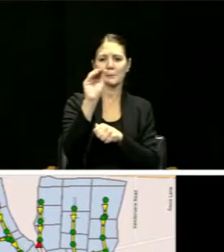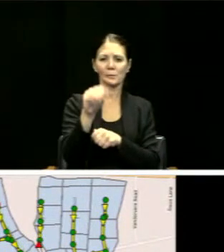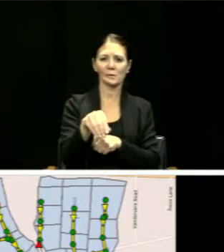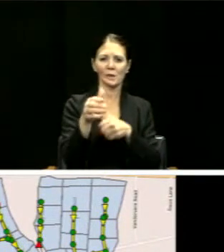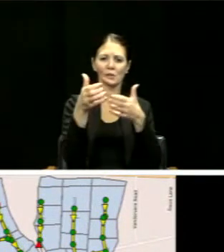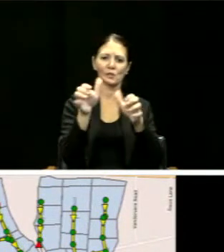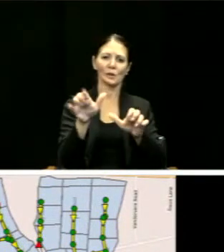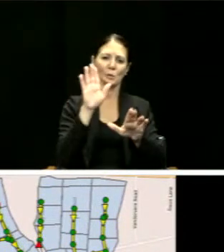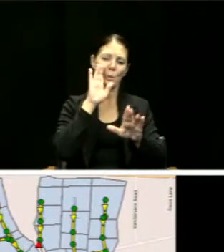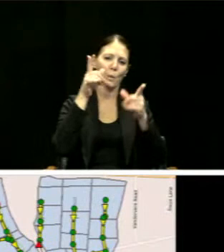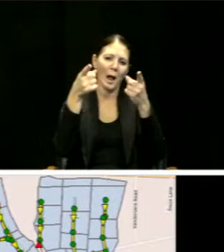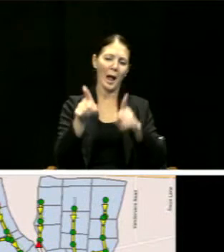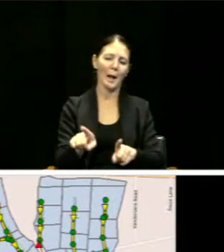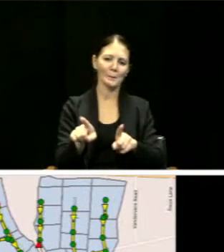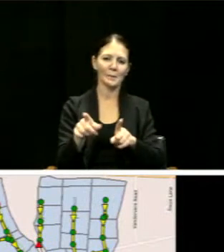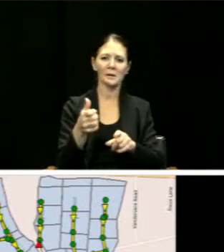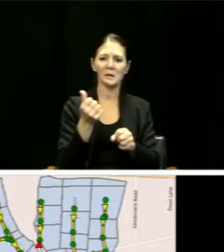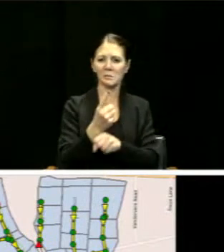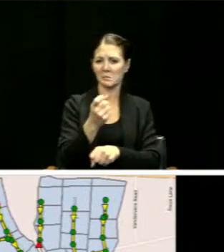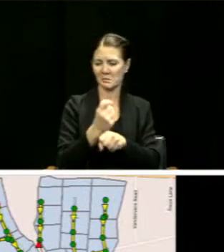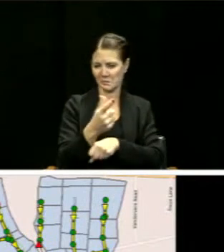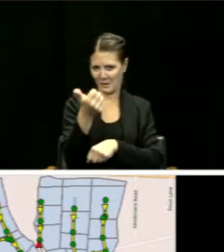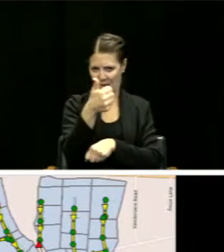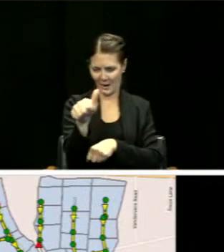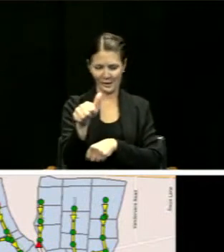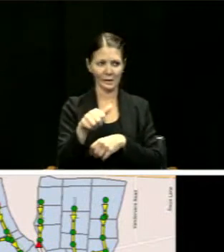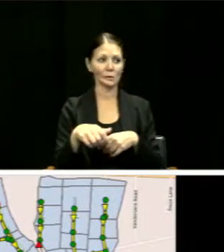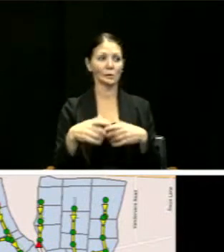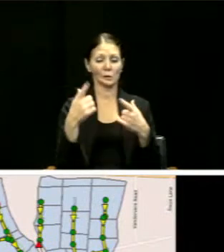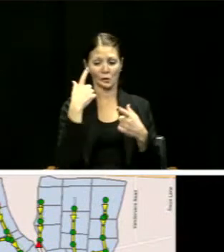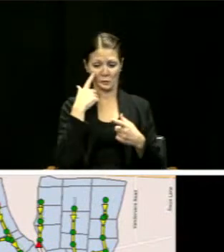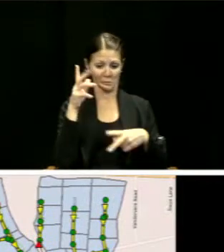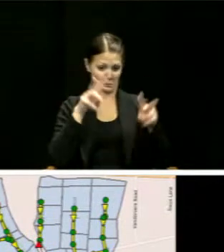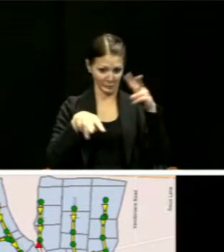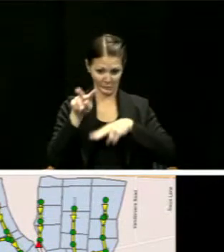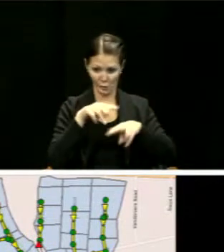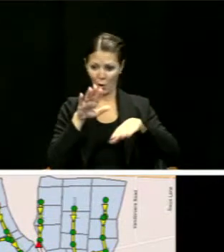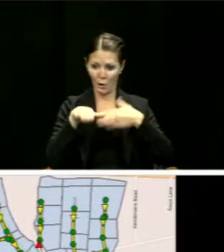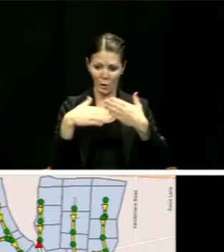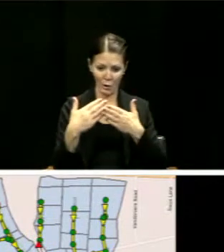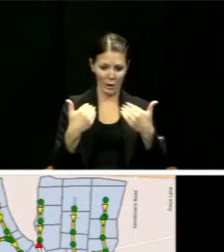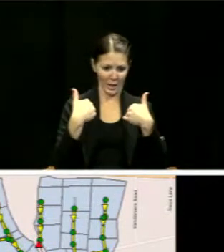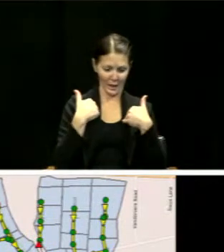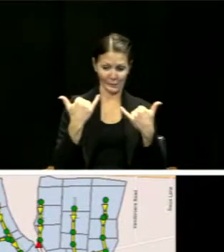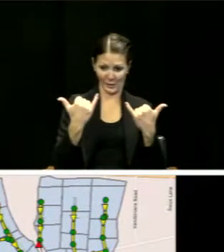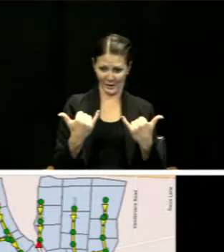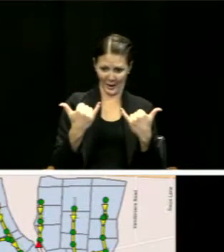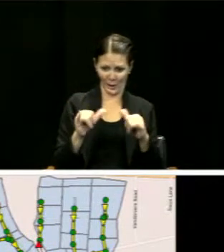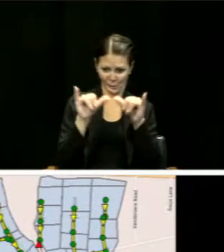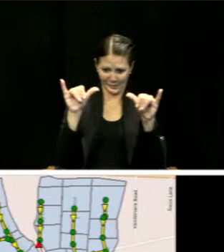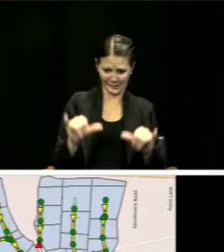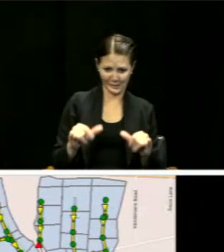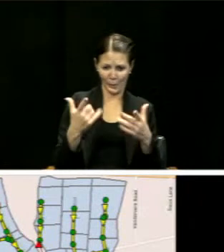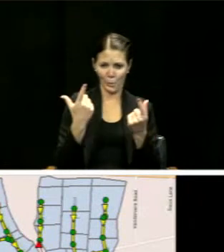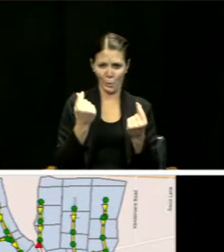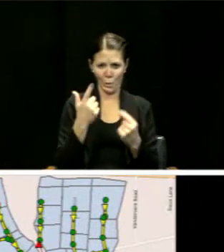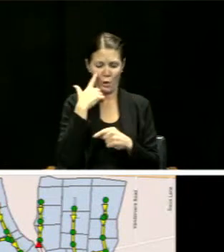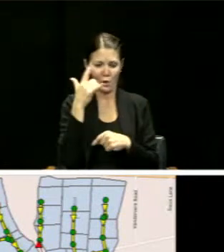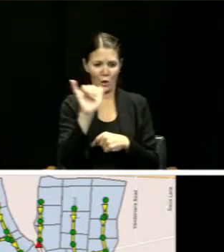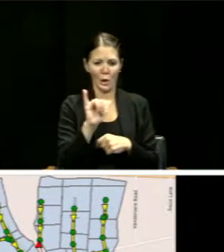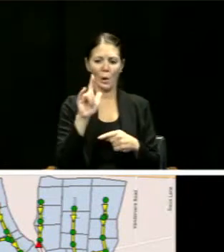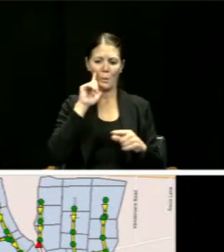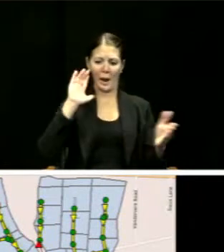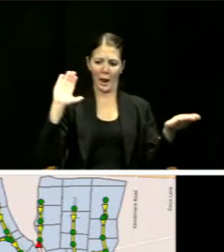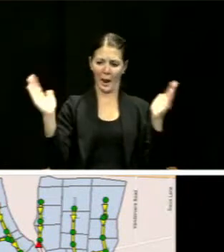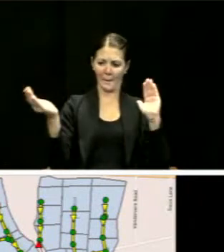in any given year. So after we ran all the existing conditions, the existing systems, we compared the